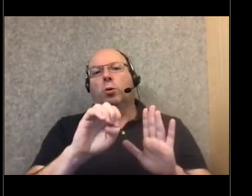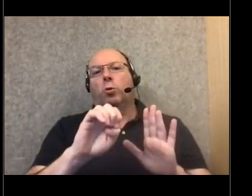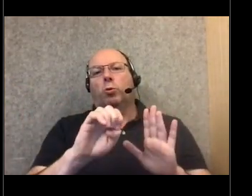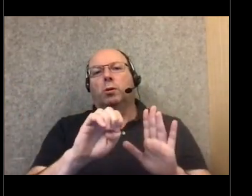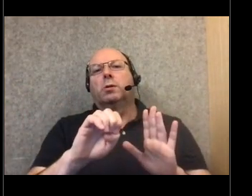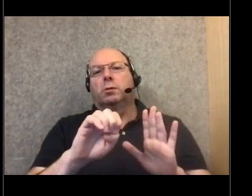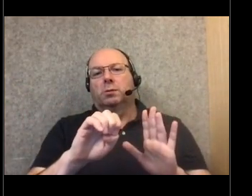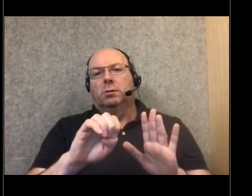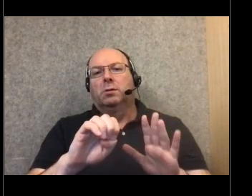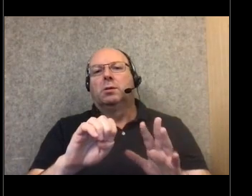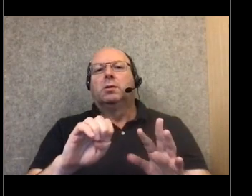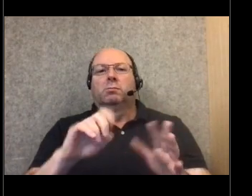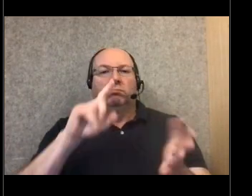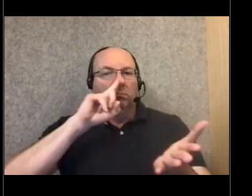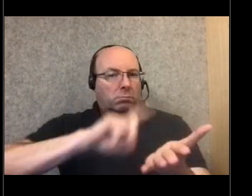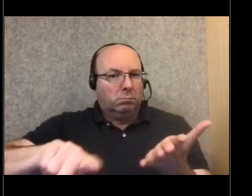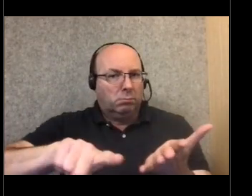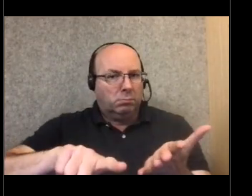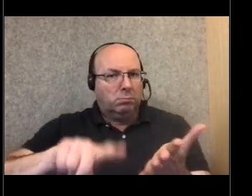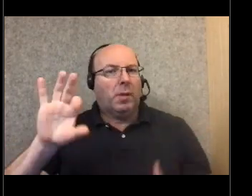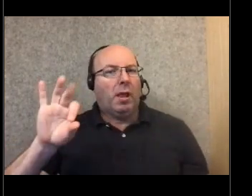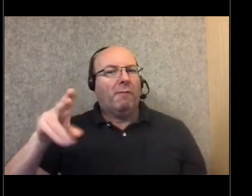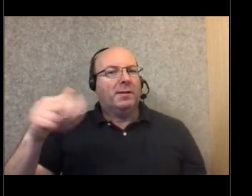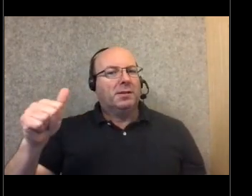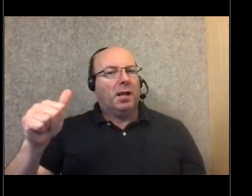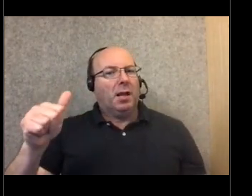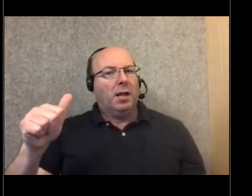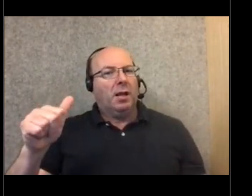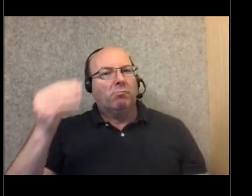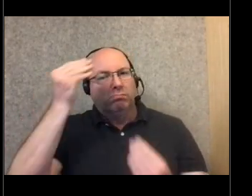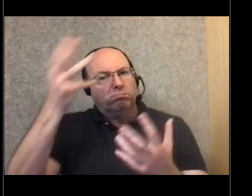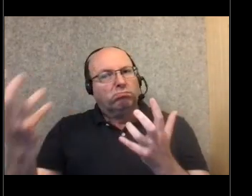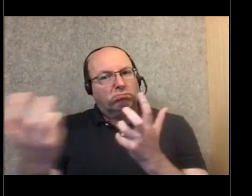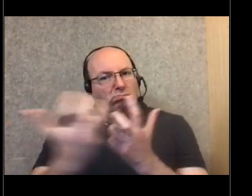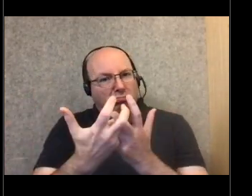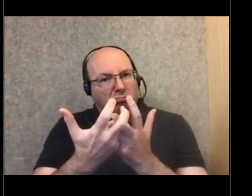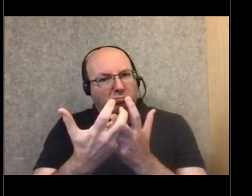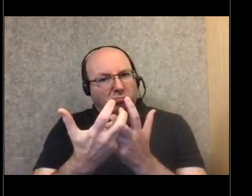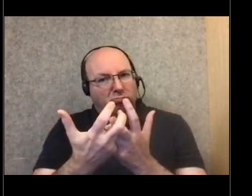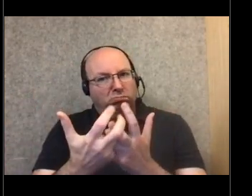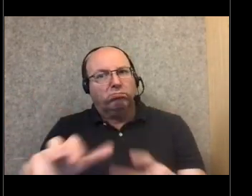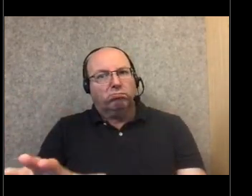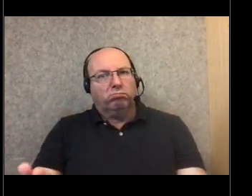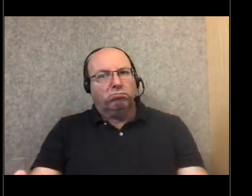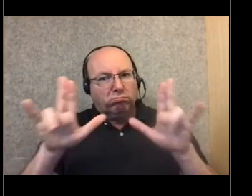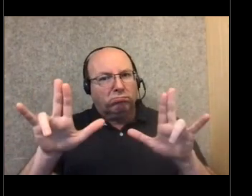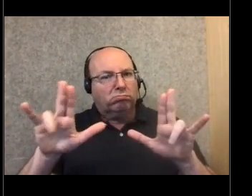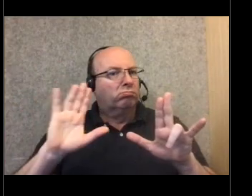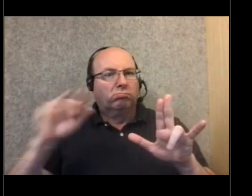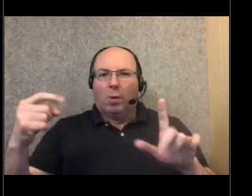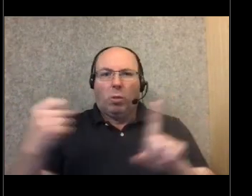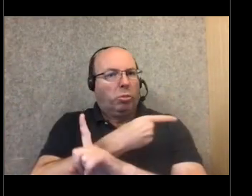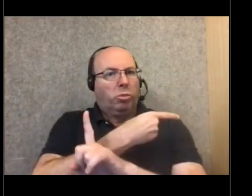ensures compliance with the FHA if followed without deviation.